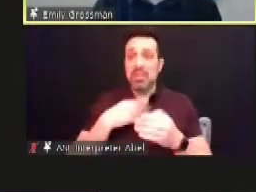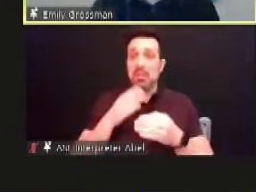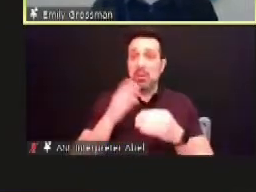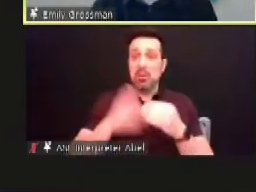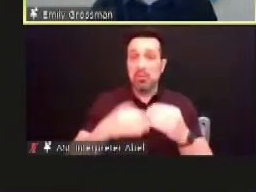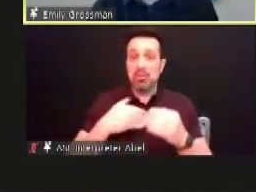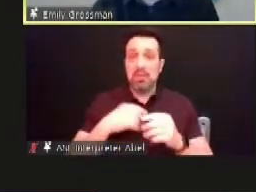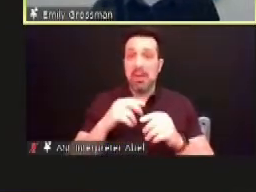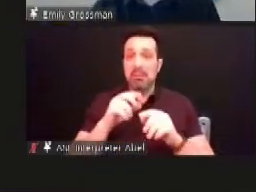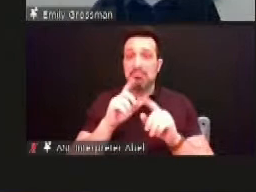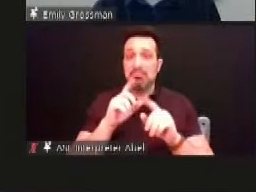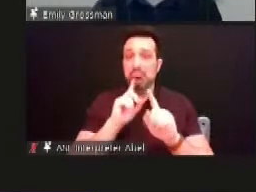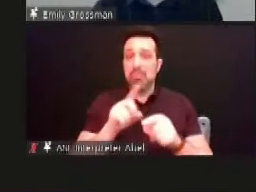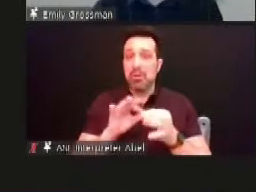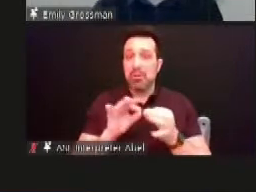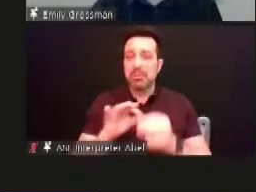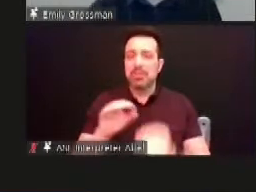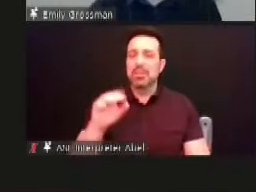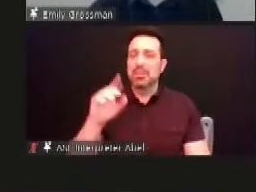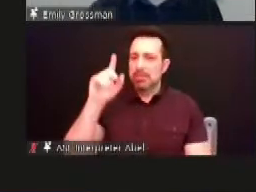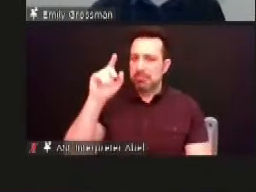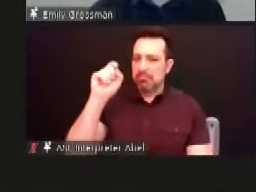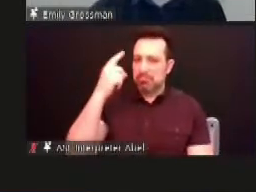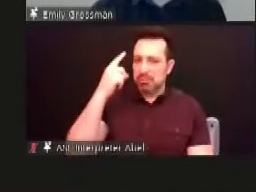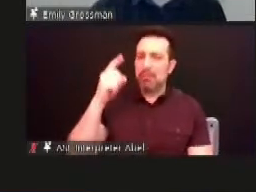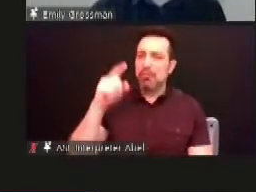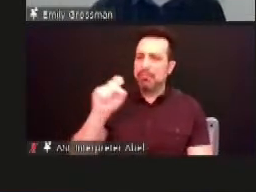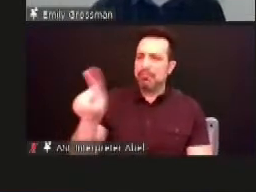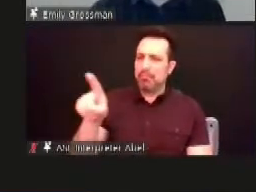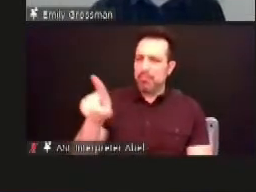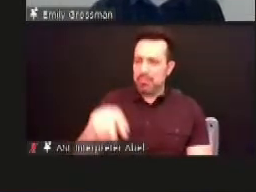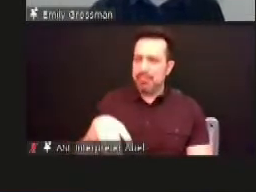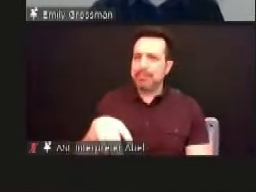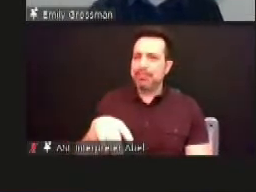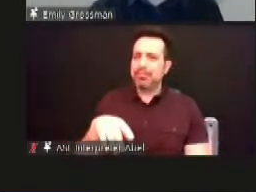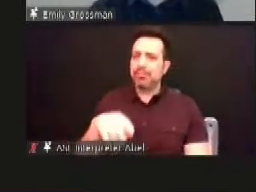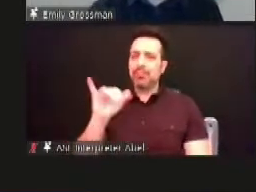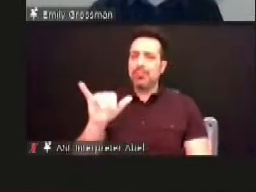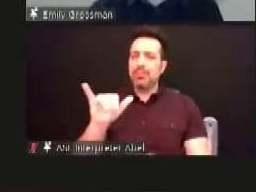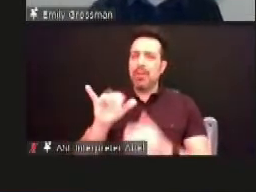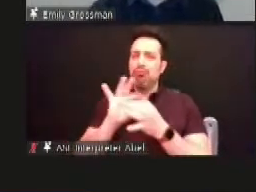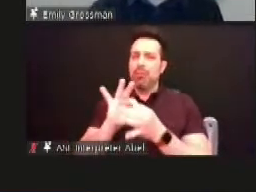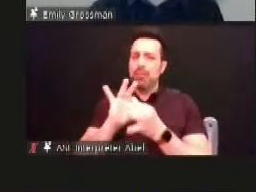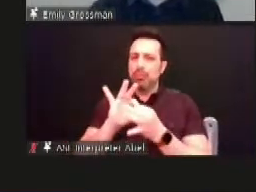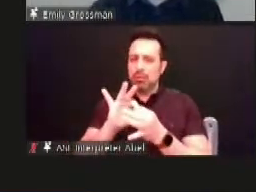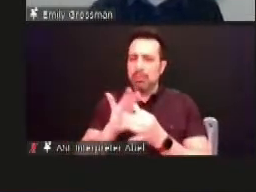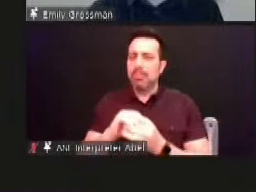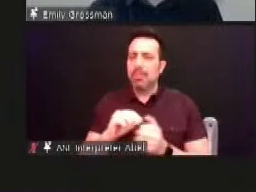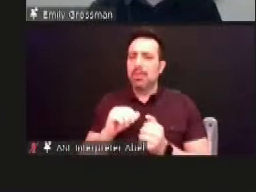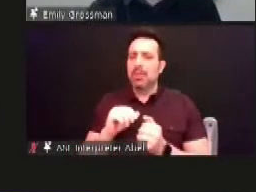remarks. Well, I had a question. You know, it's often the word relationship is